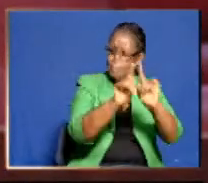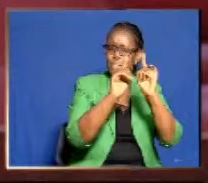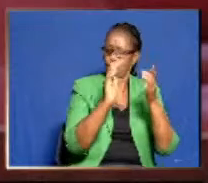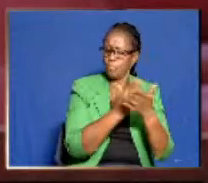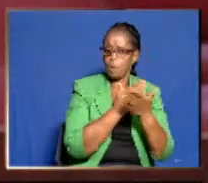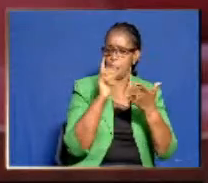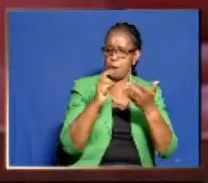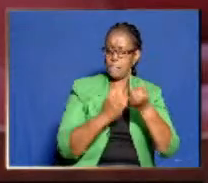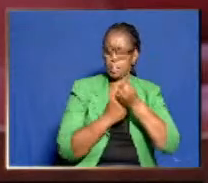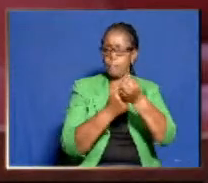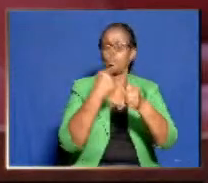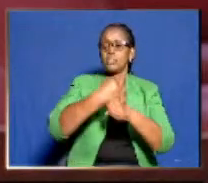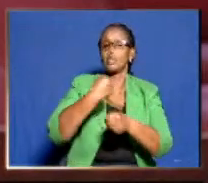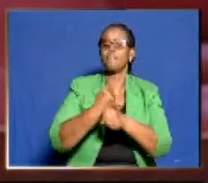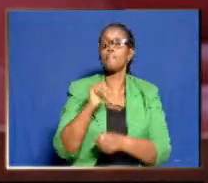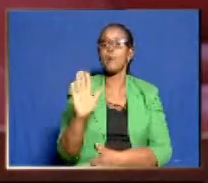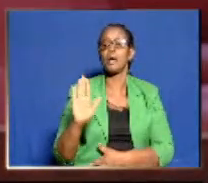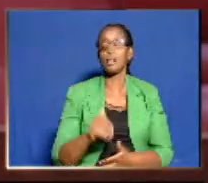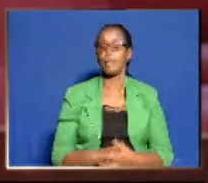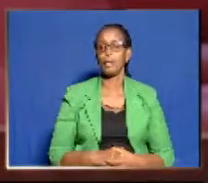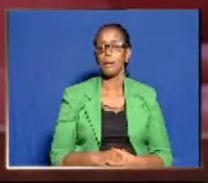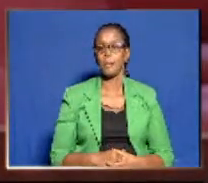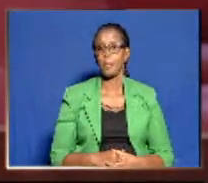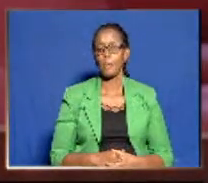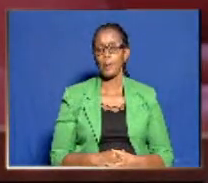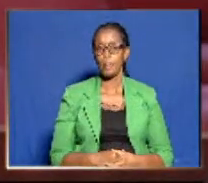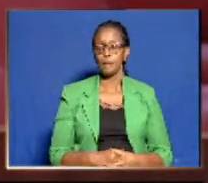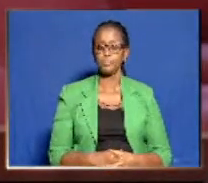officers. Honorable Speaker, the policy on